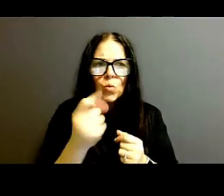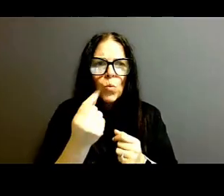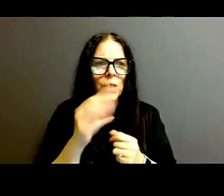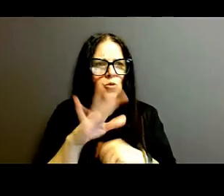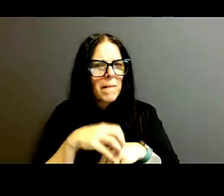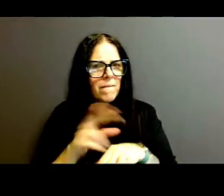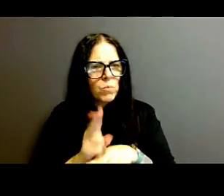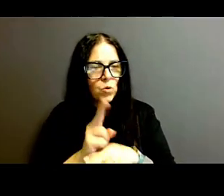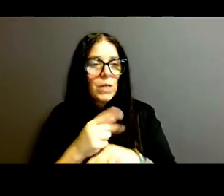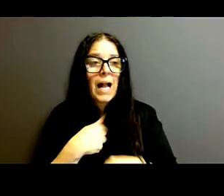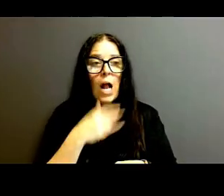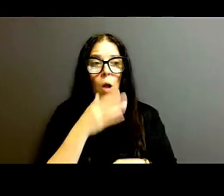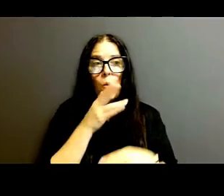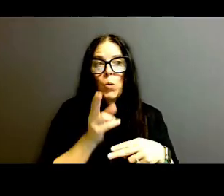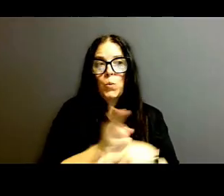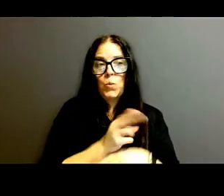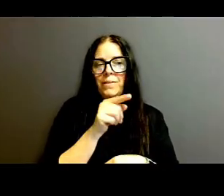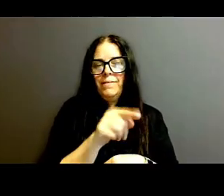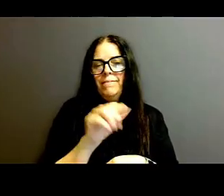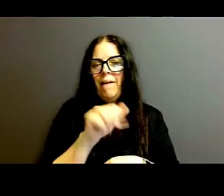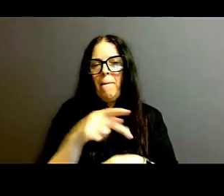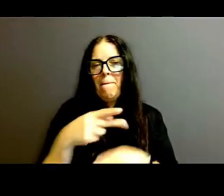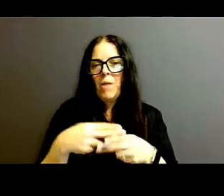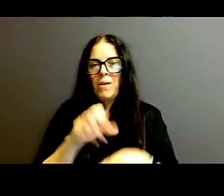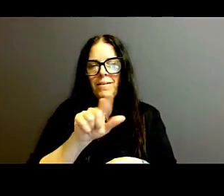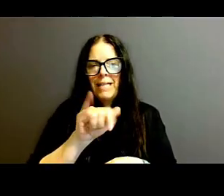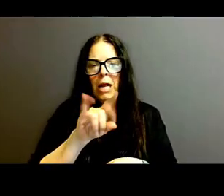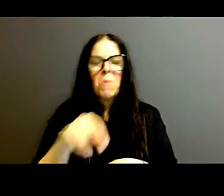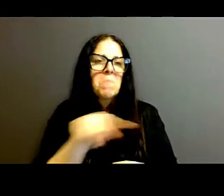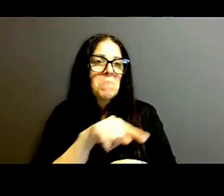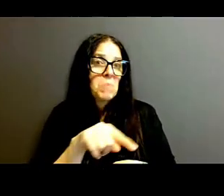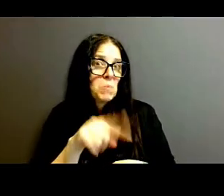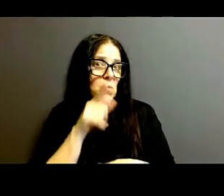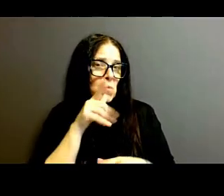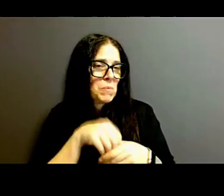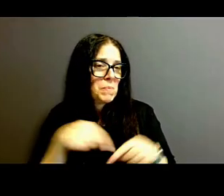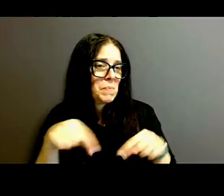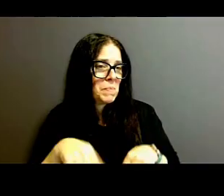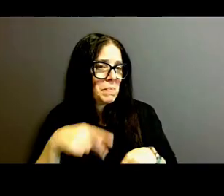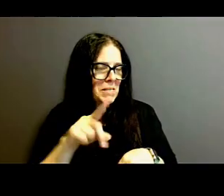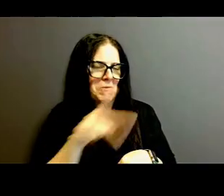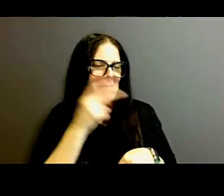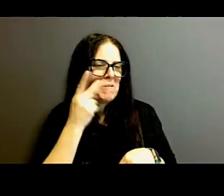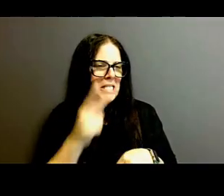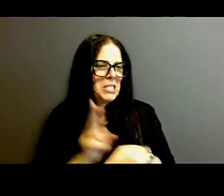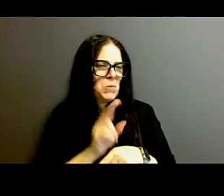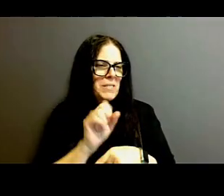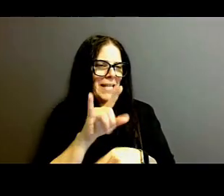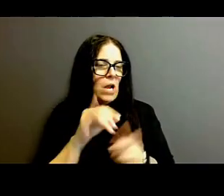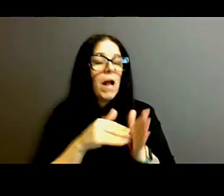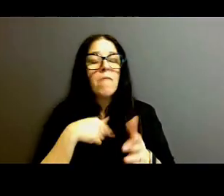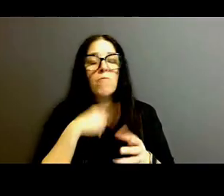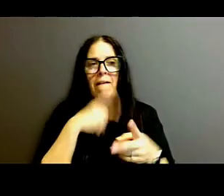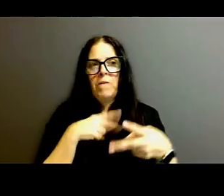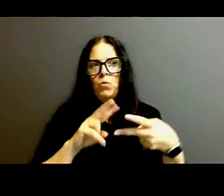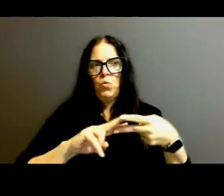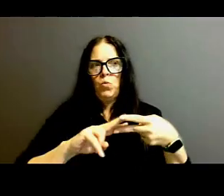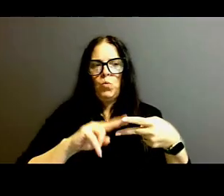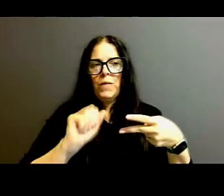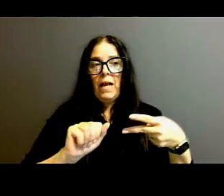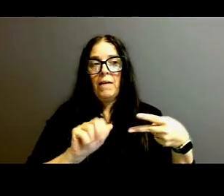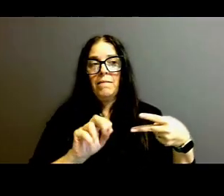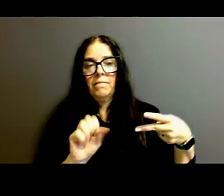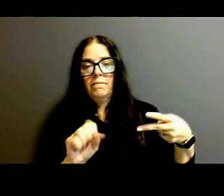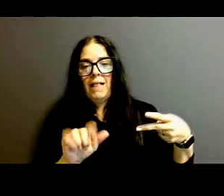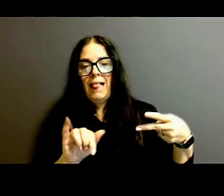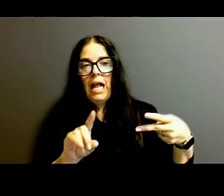use a tool called Slido. You have seen me using this tool before. You have 2 options. One is to go to slido.com enter